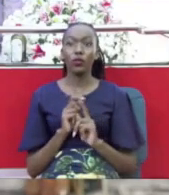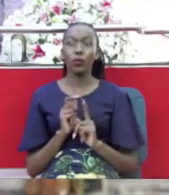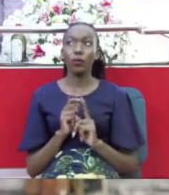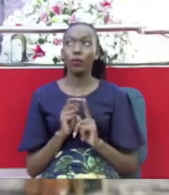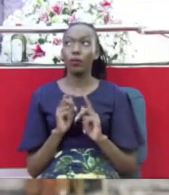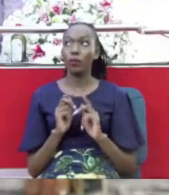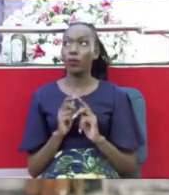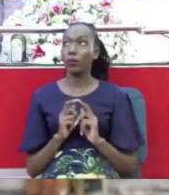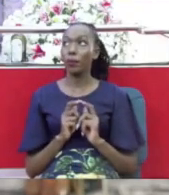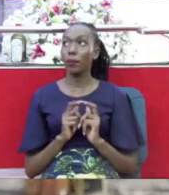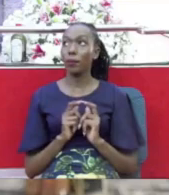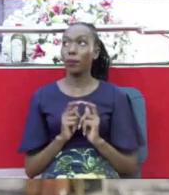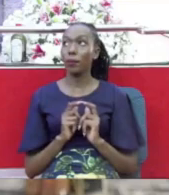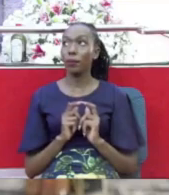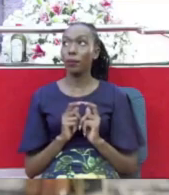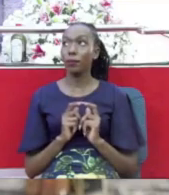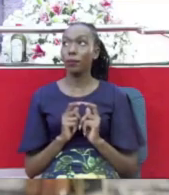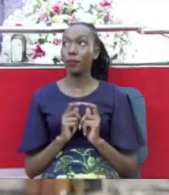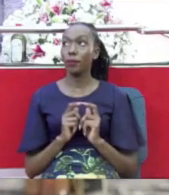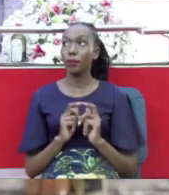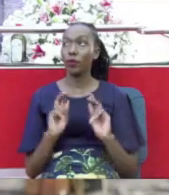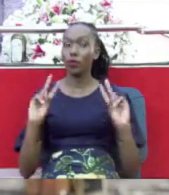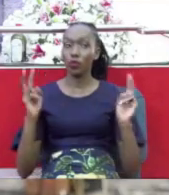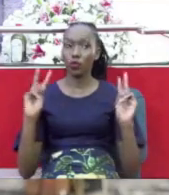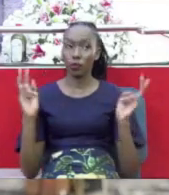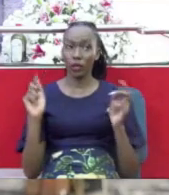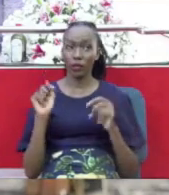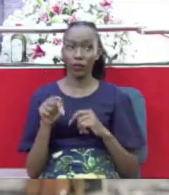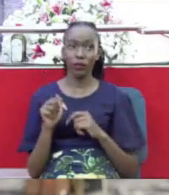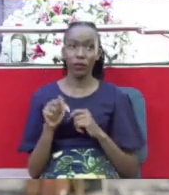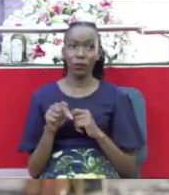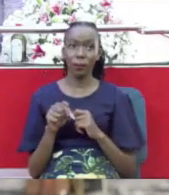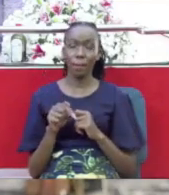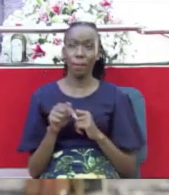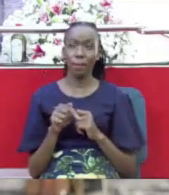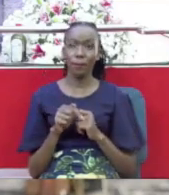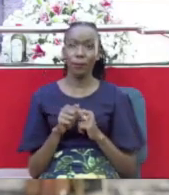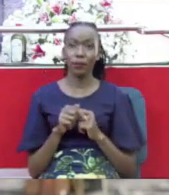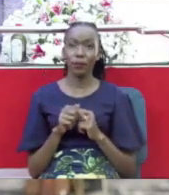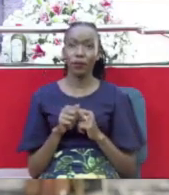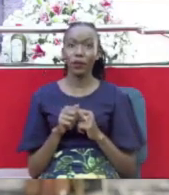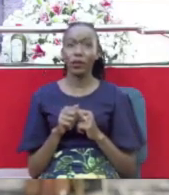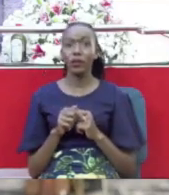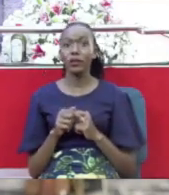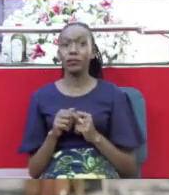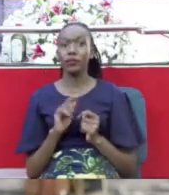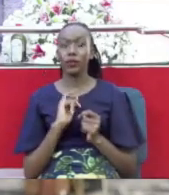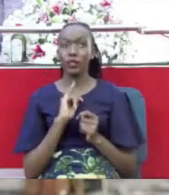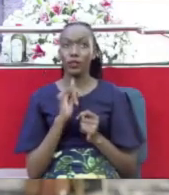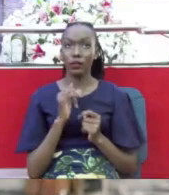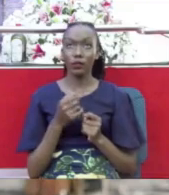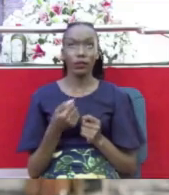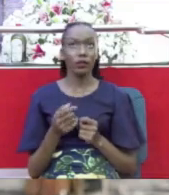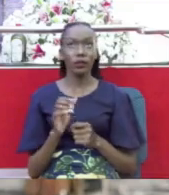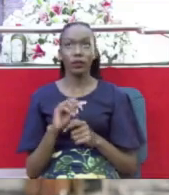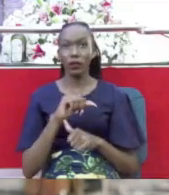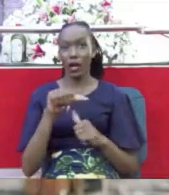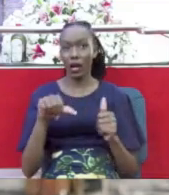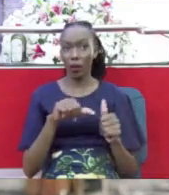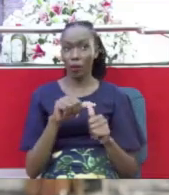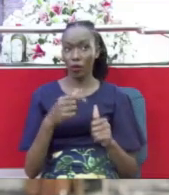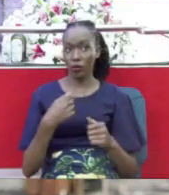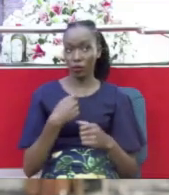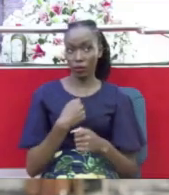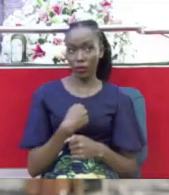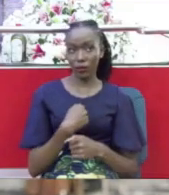makusudia katika huo mchezo, what we are talking about today concerns me seriously and severely. Ni kile ambacho naongelea leo kinanihusu sana